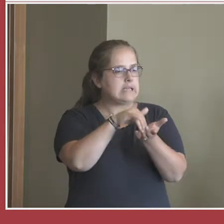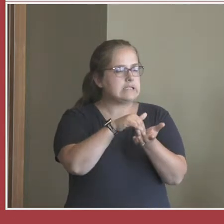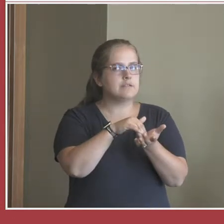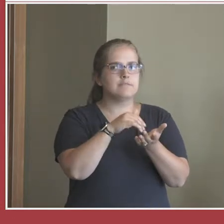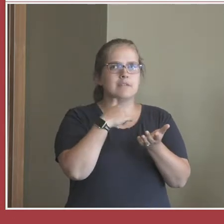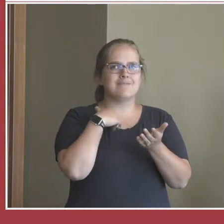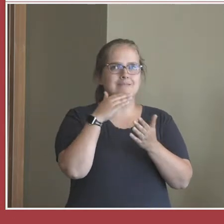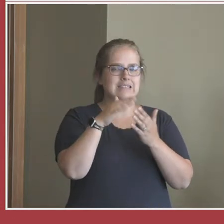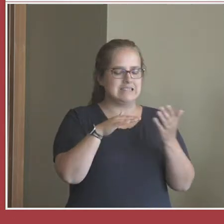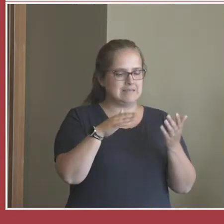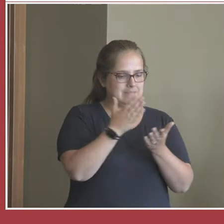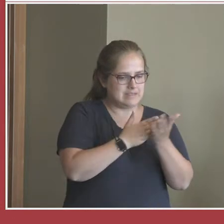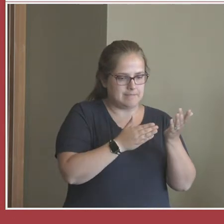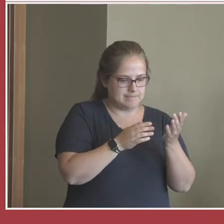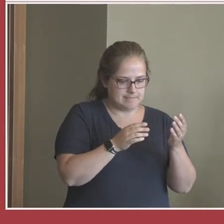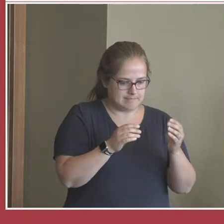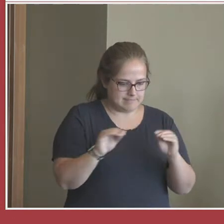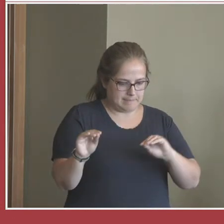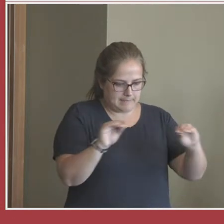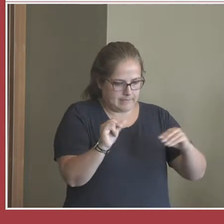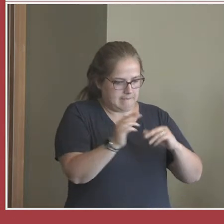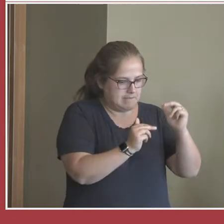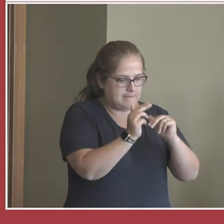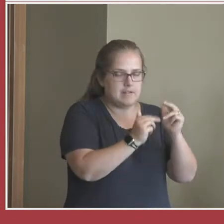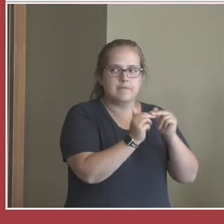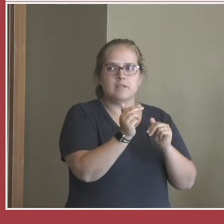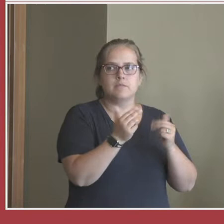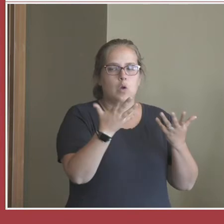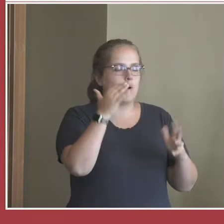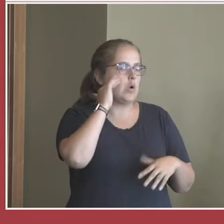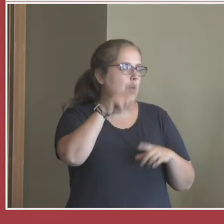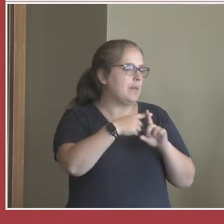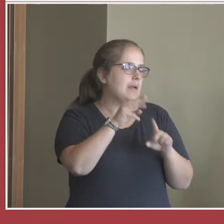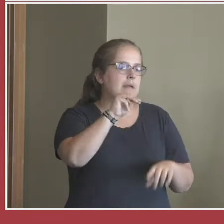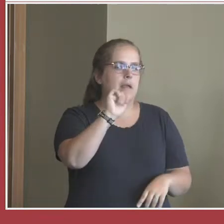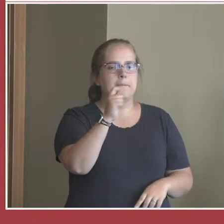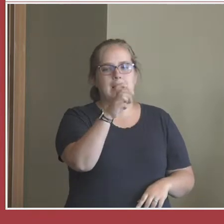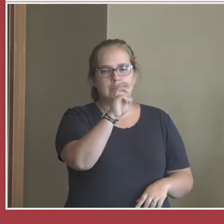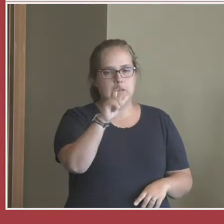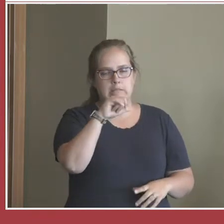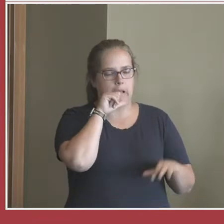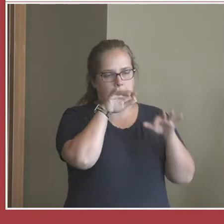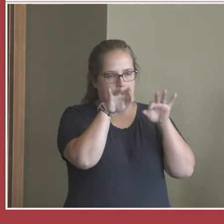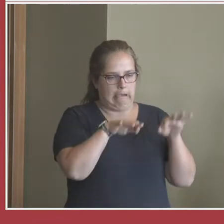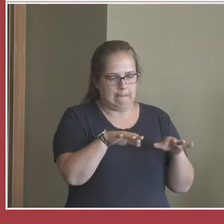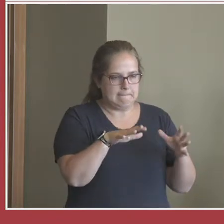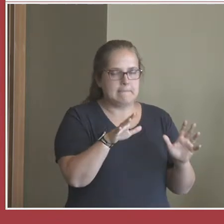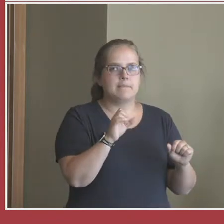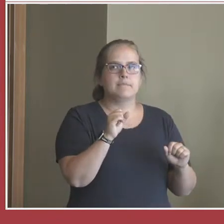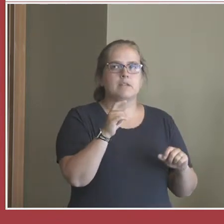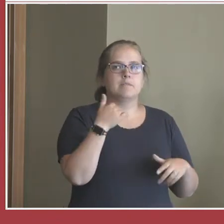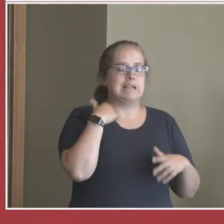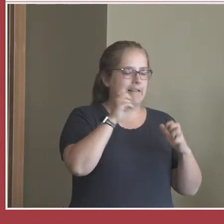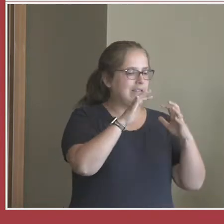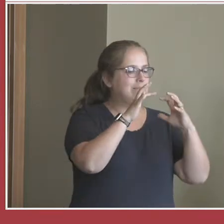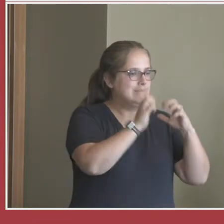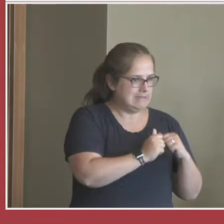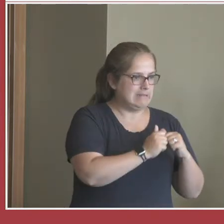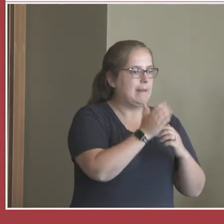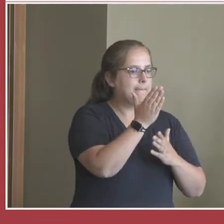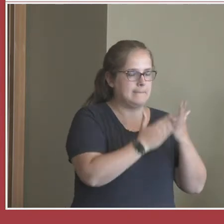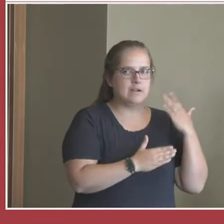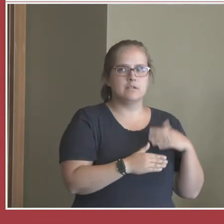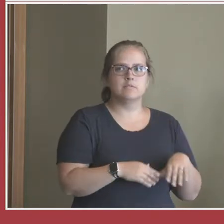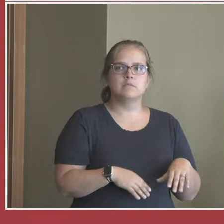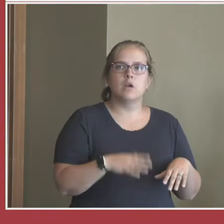some displacement of some facilities, and you already know about the Maxwell, so I'll probably go through this pretty fast, but we had to demolish part of it. Okay,